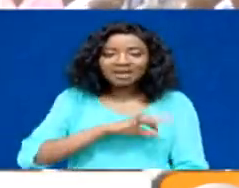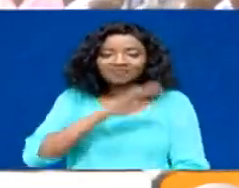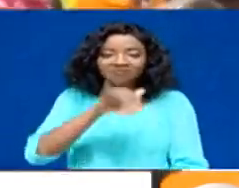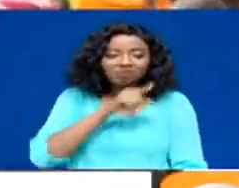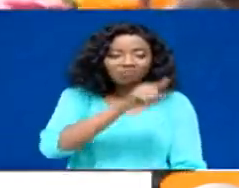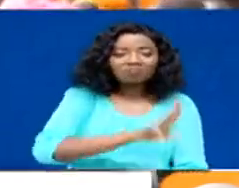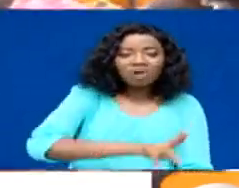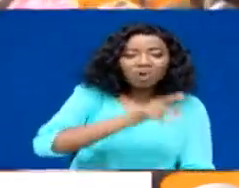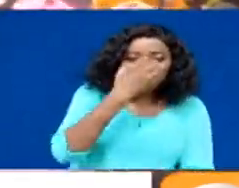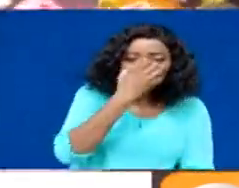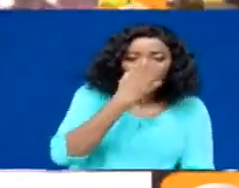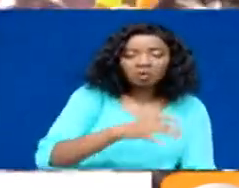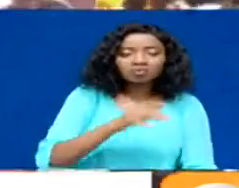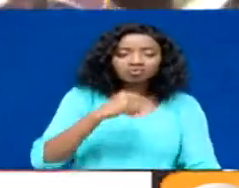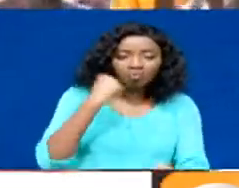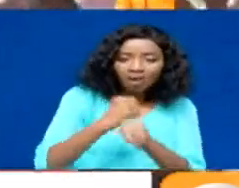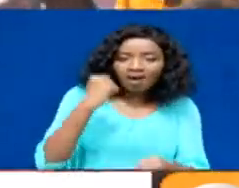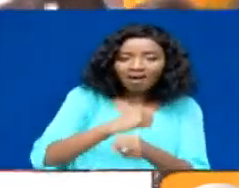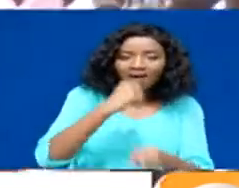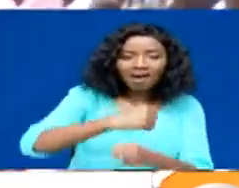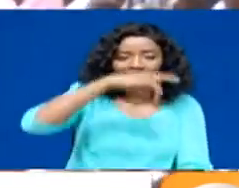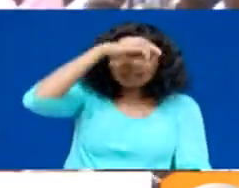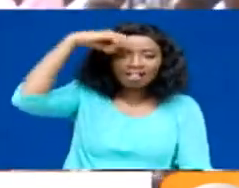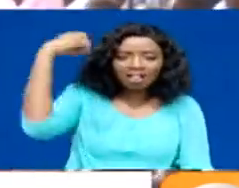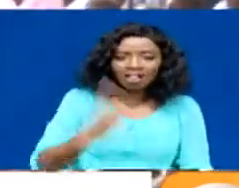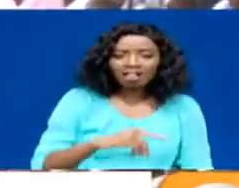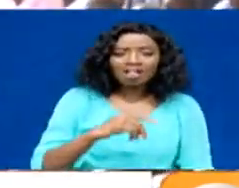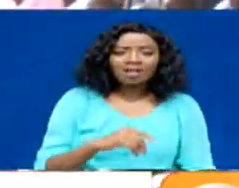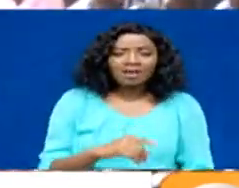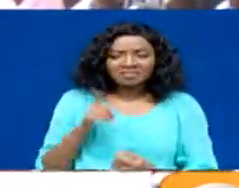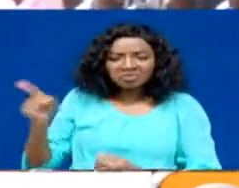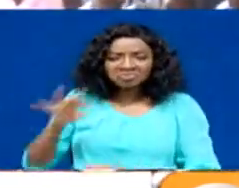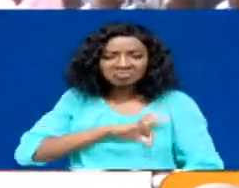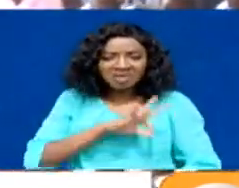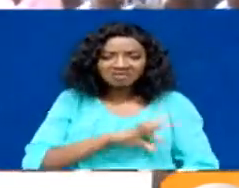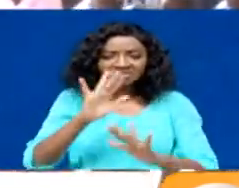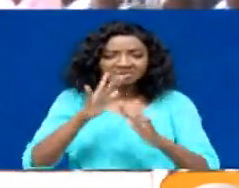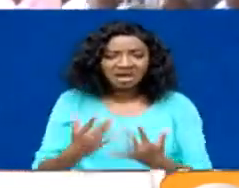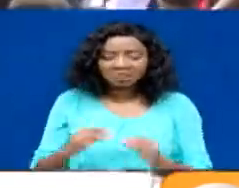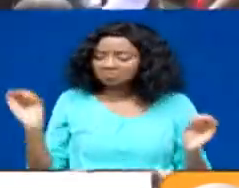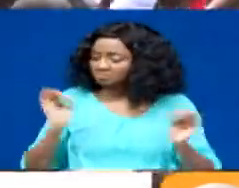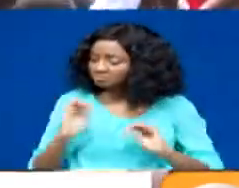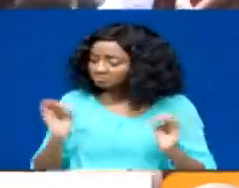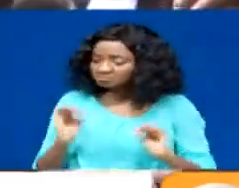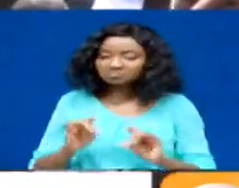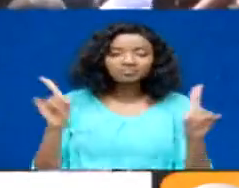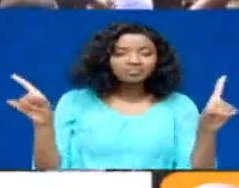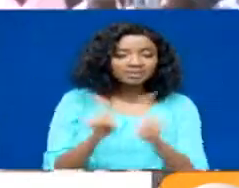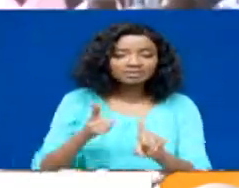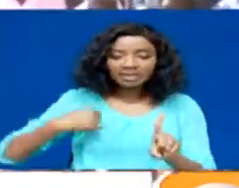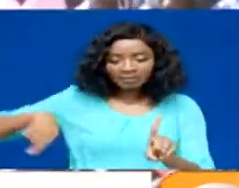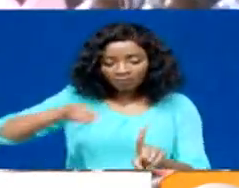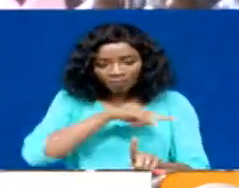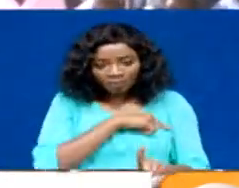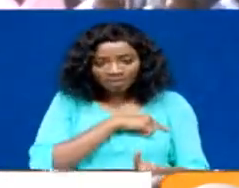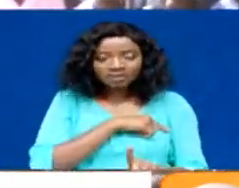William Ruto. Atuta kubali ukule jasho ya William Ruto. Na kwa hivyo, tukiwa